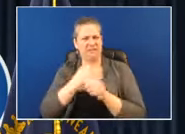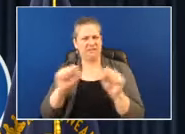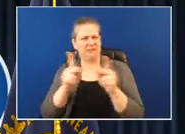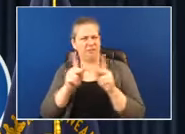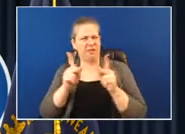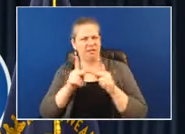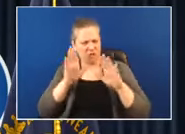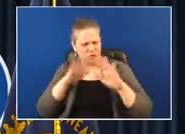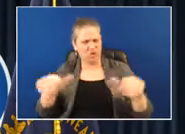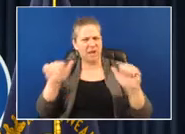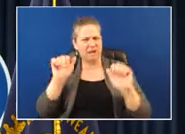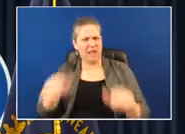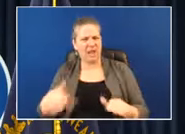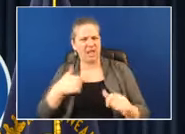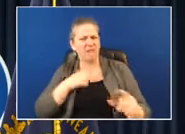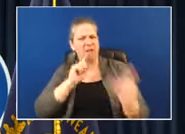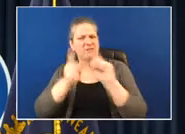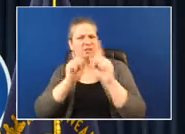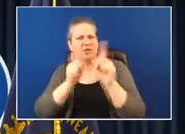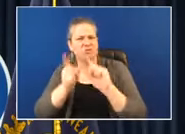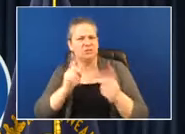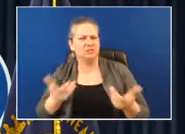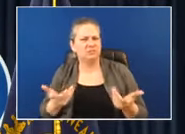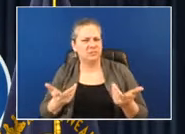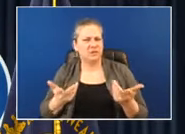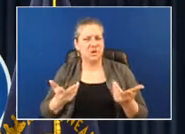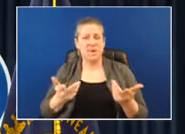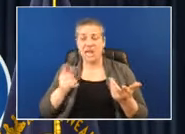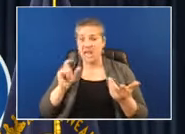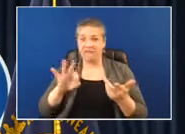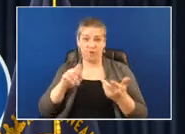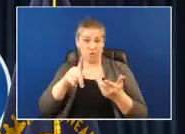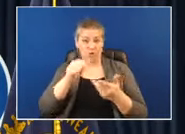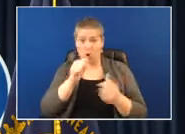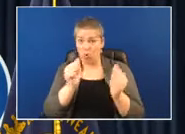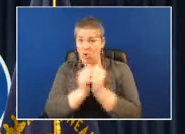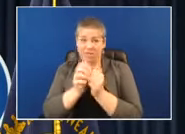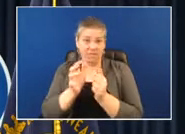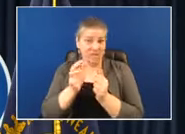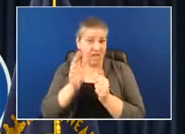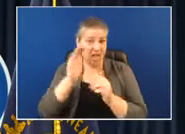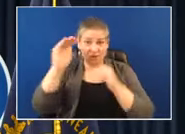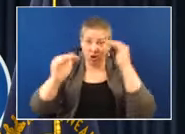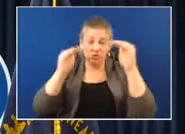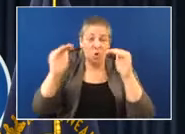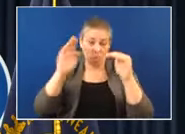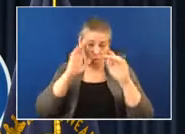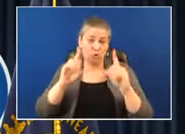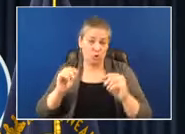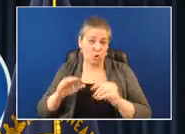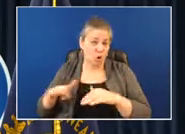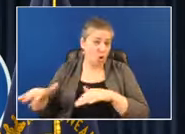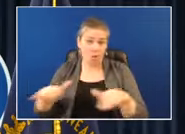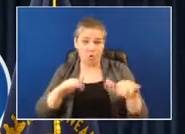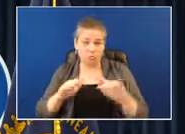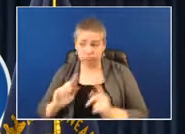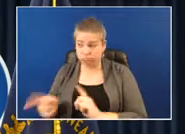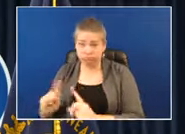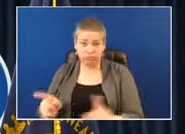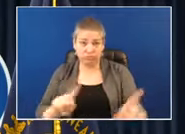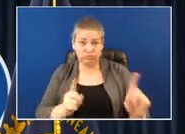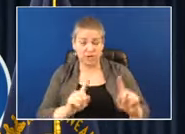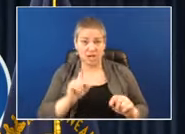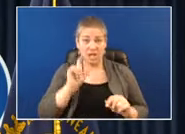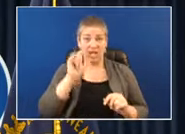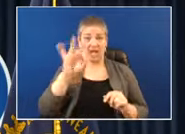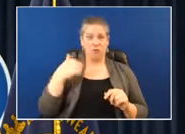adults, they're going to do it without adults. And the idea that we would come in and police if one of those conversations doesn't go exactly how we